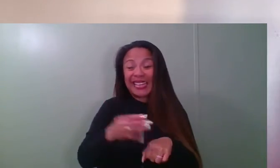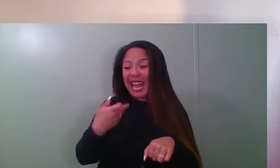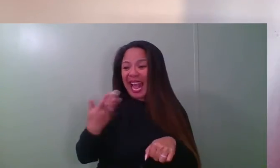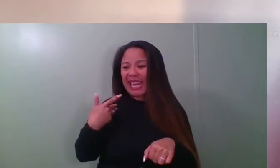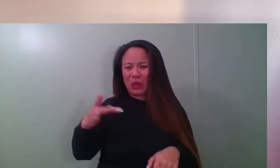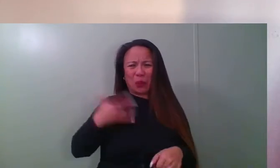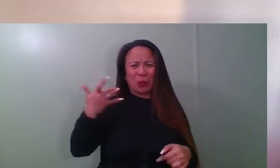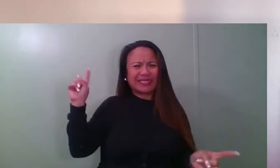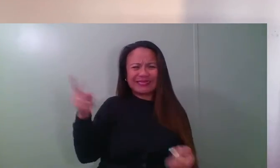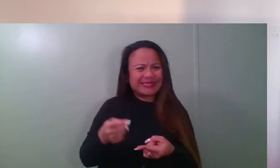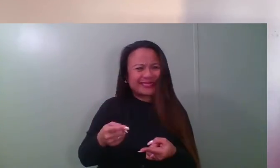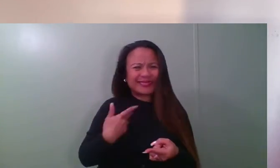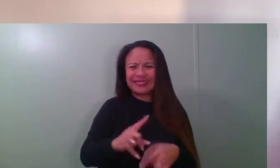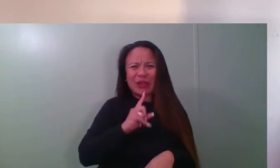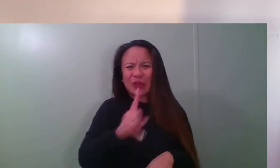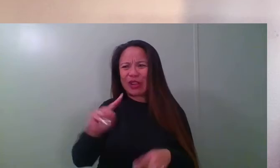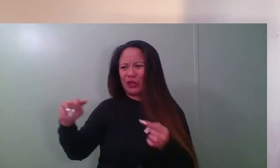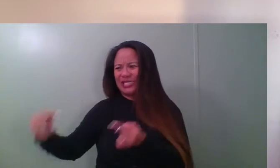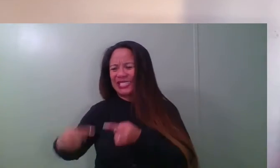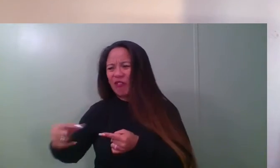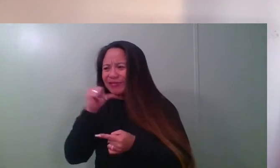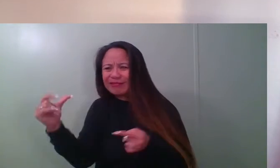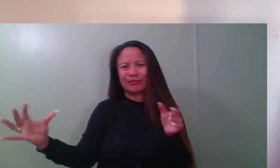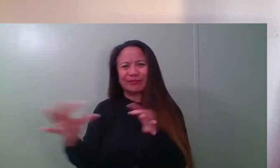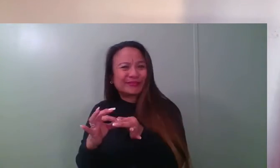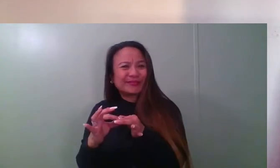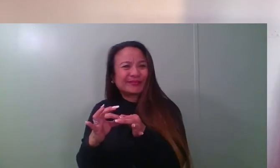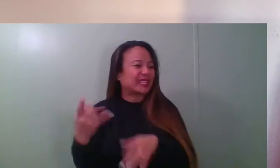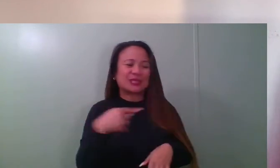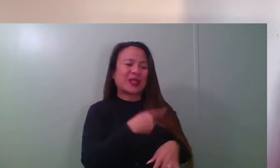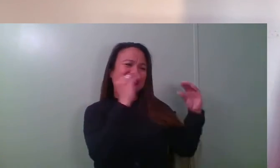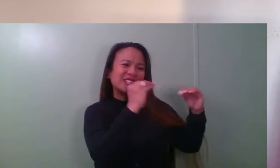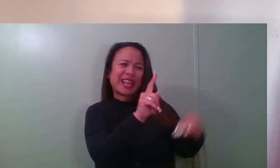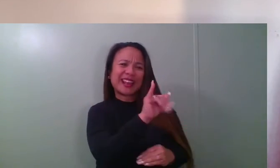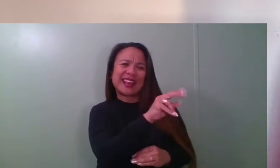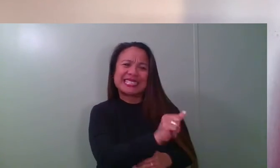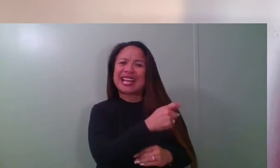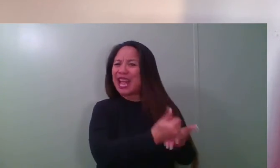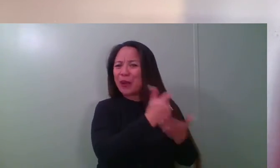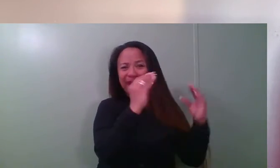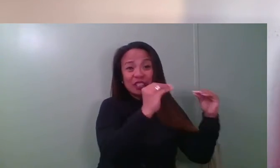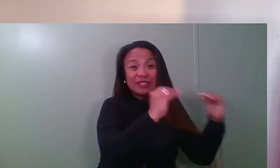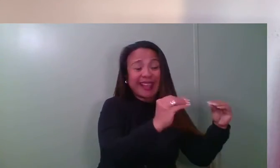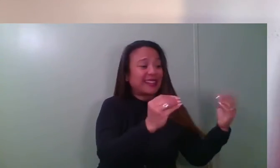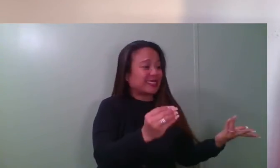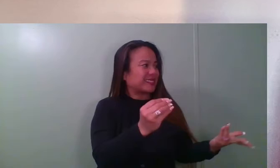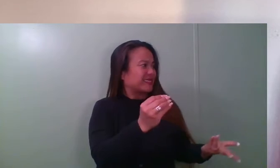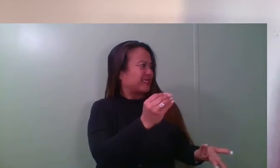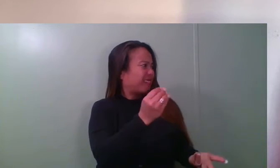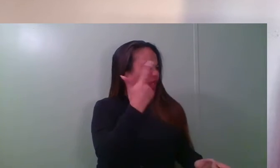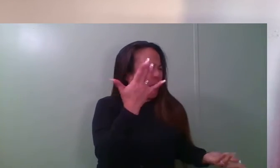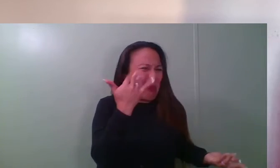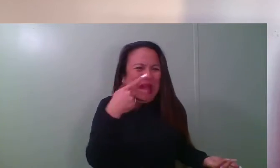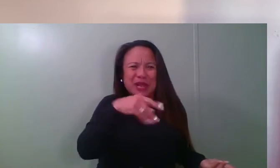desensitizing viewers to actual, real suffering. So let's educate Lisa and help her understand why